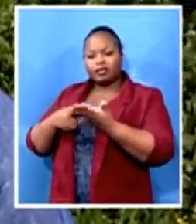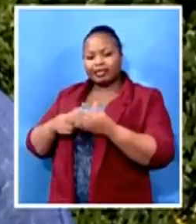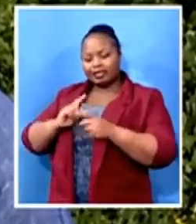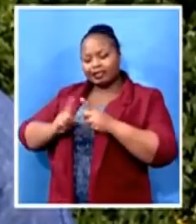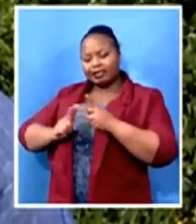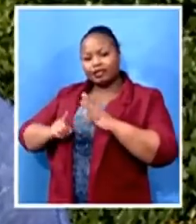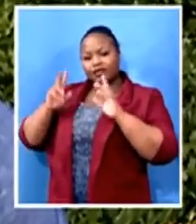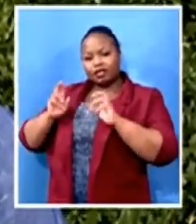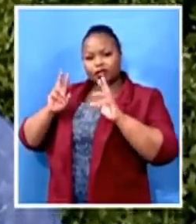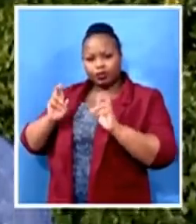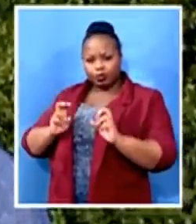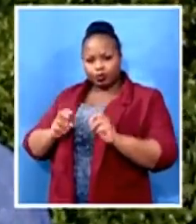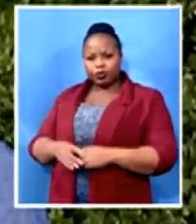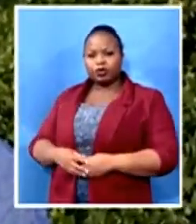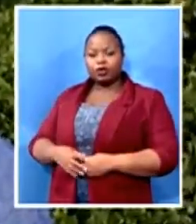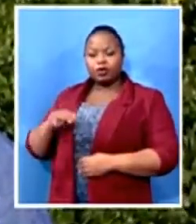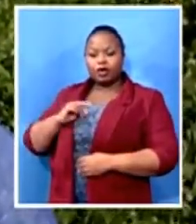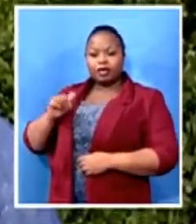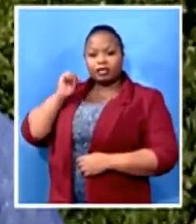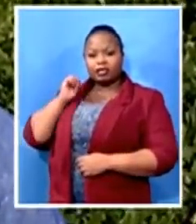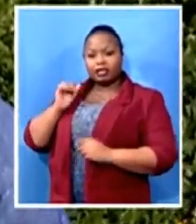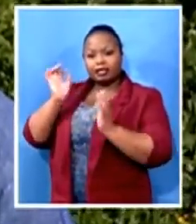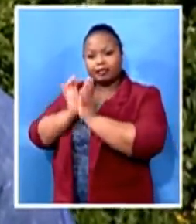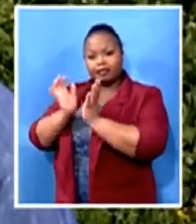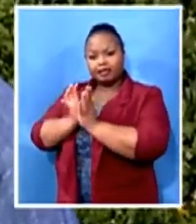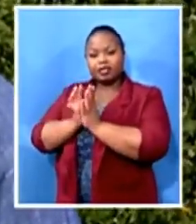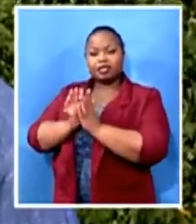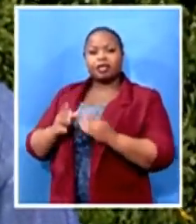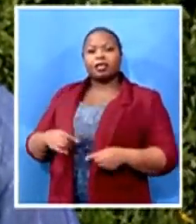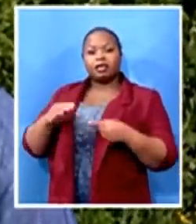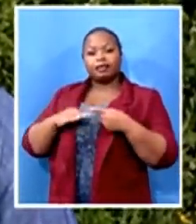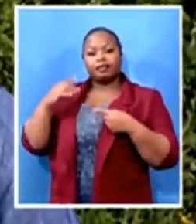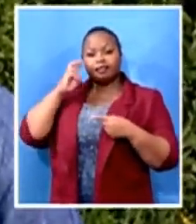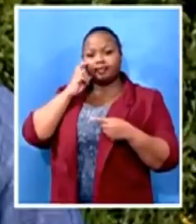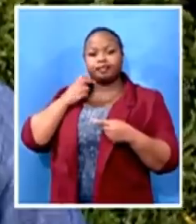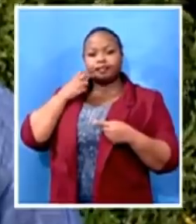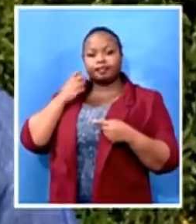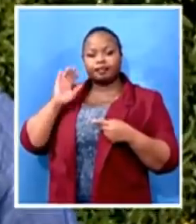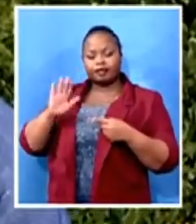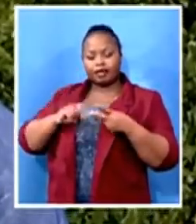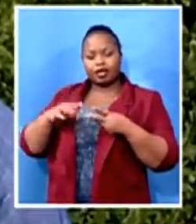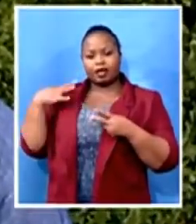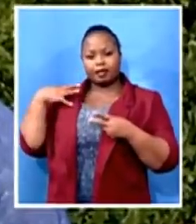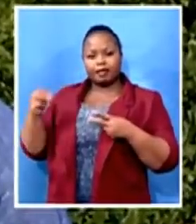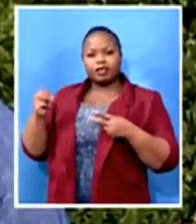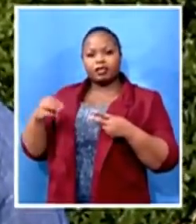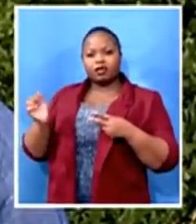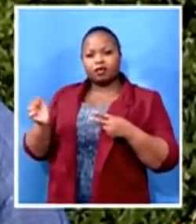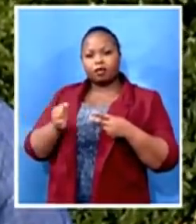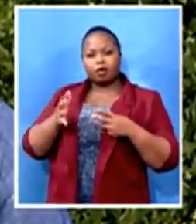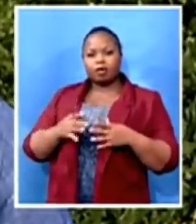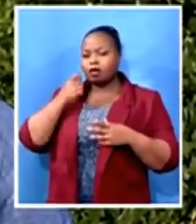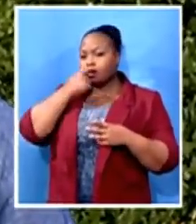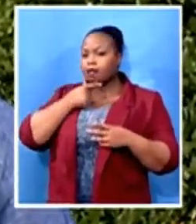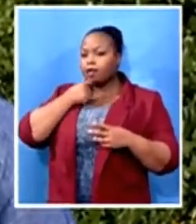that together with the Minister of Labour and Employment, we have agreed that we must convene as a